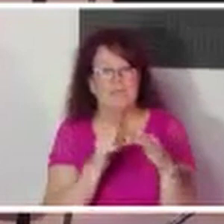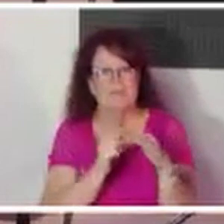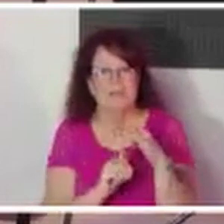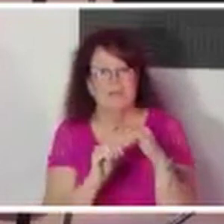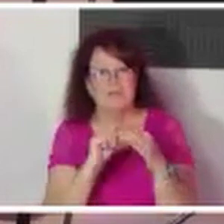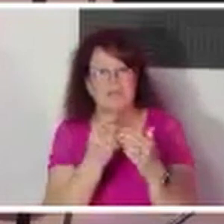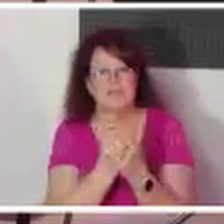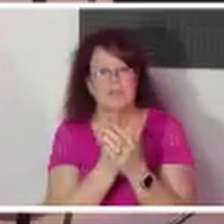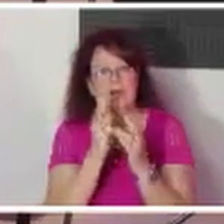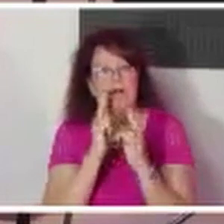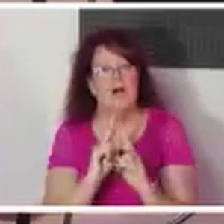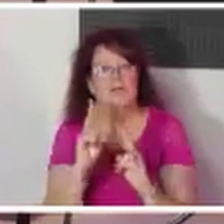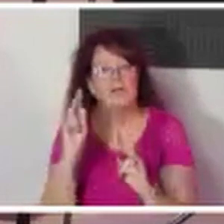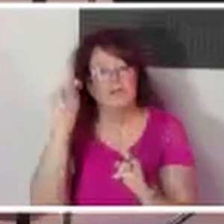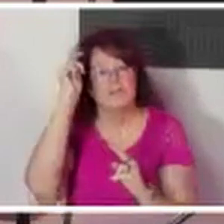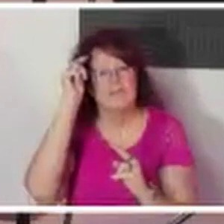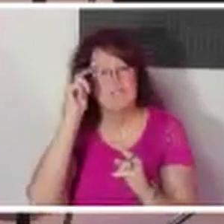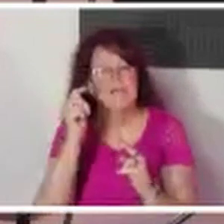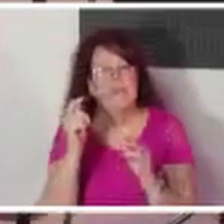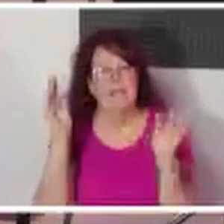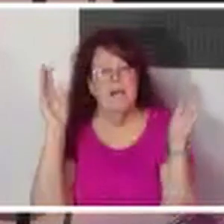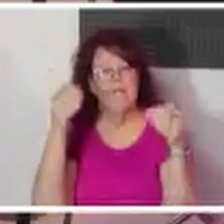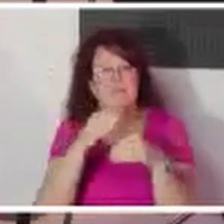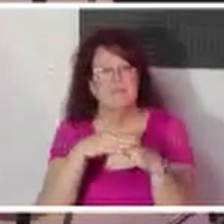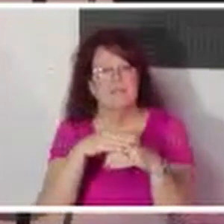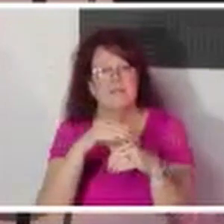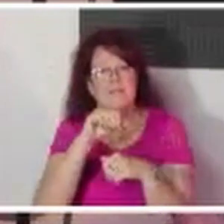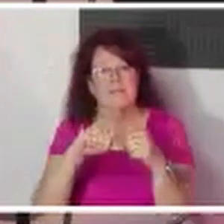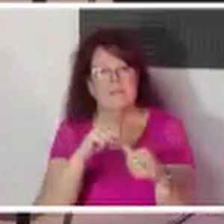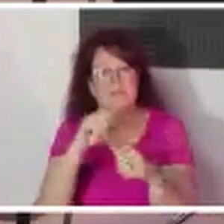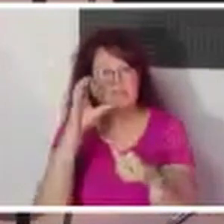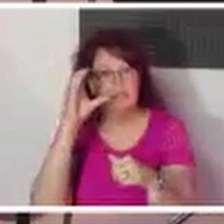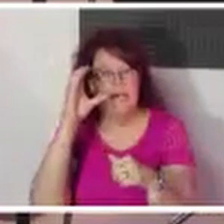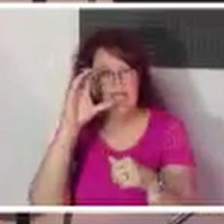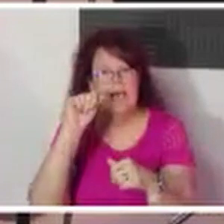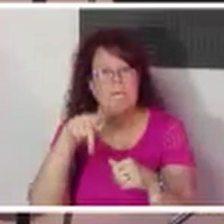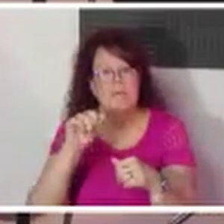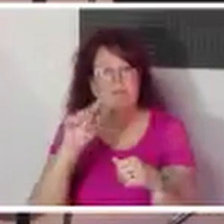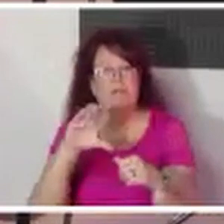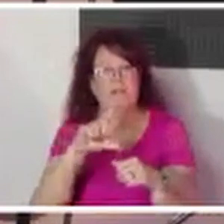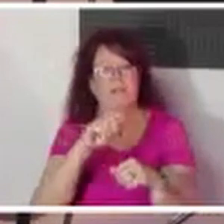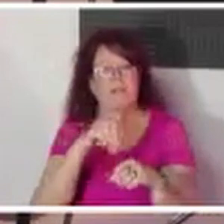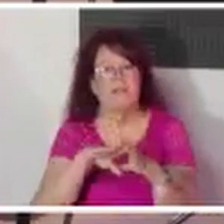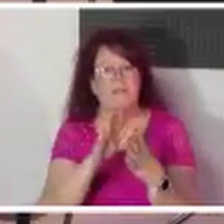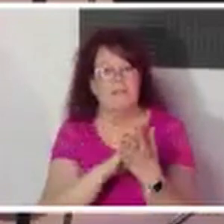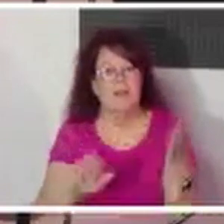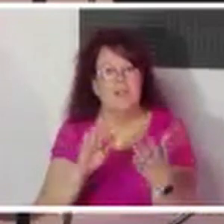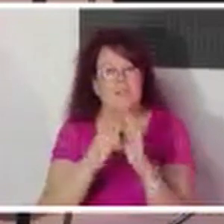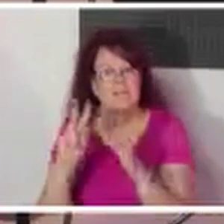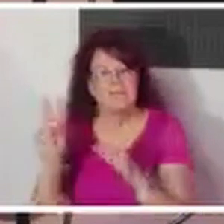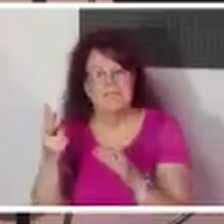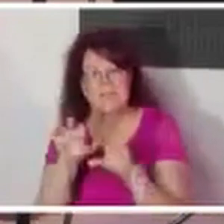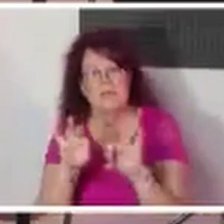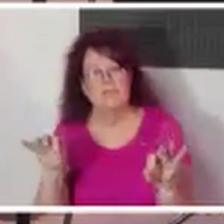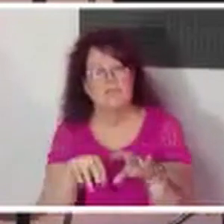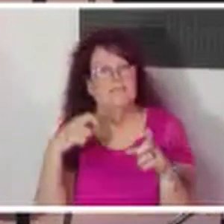thesis. I focused on social capital as it addressed the needs of hunger in a college community. And I got a second bachelor's in Spanish.